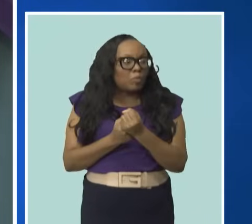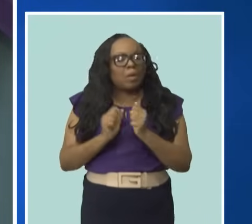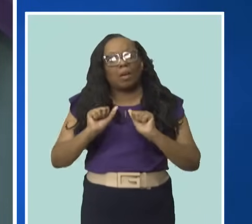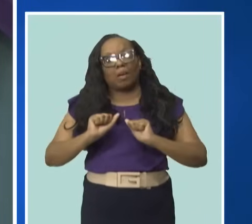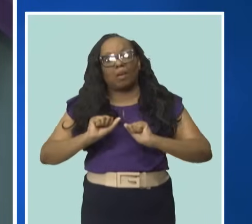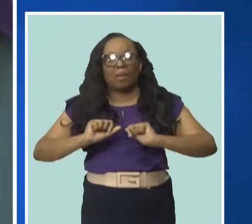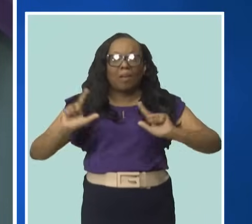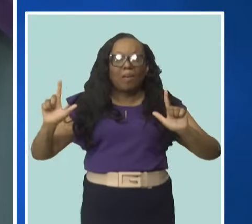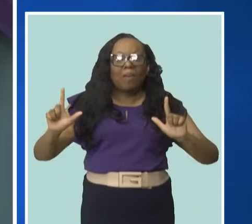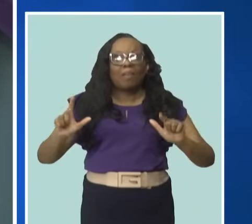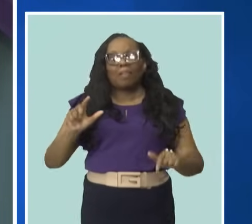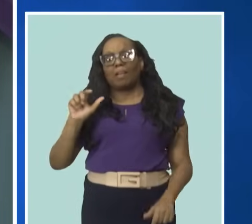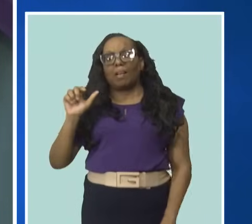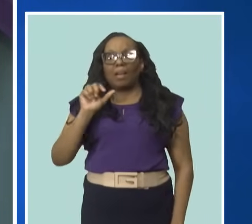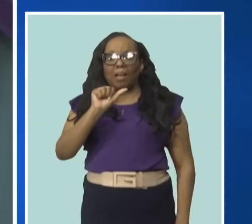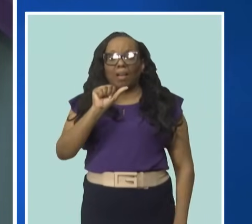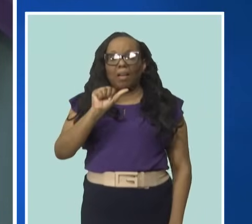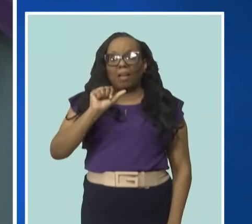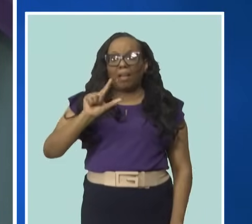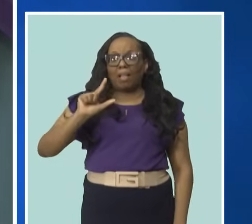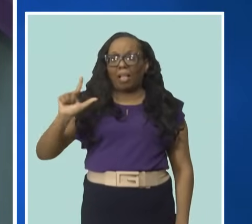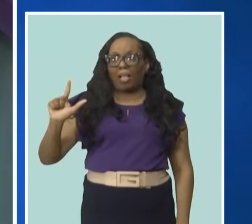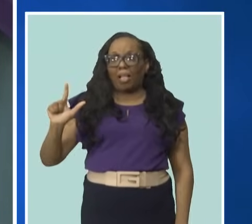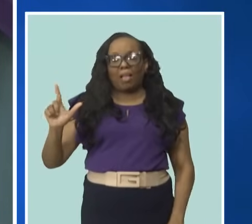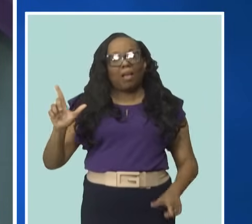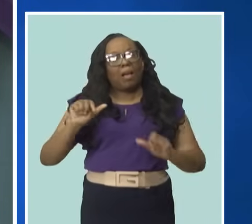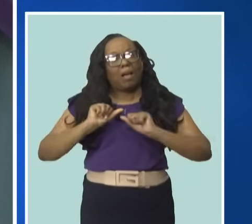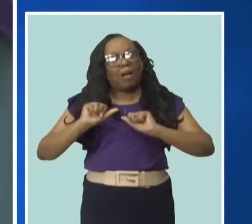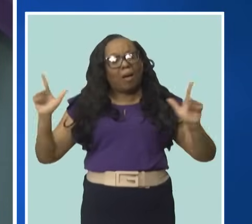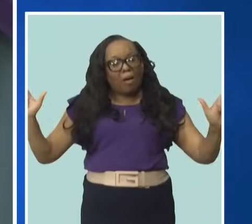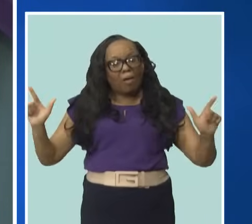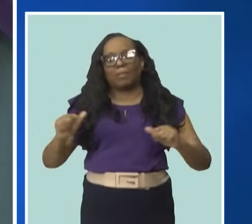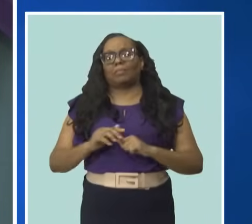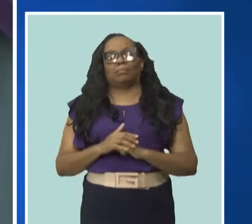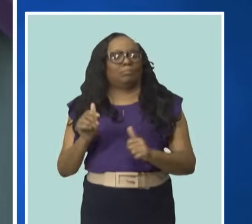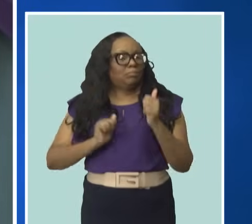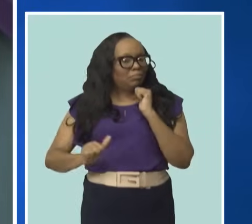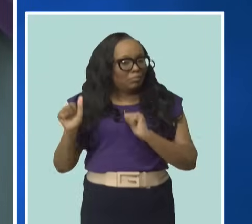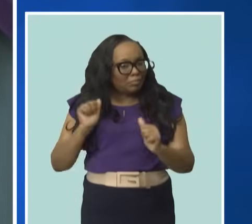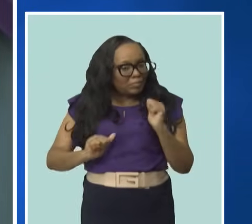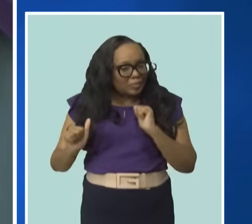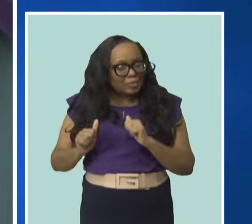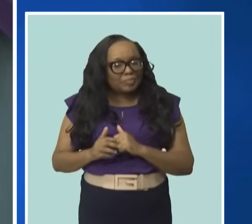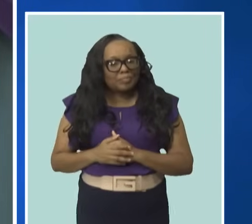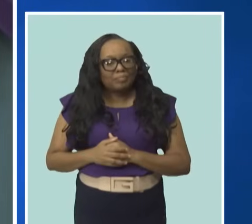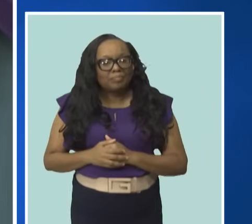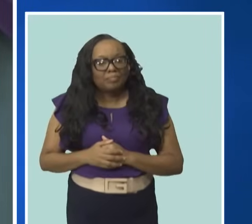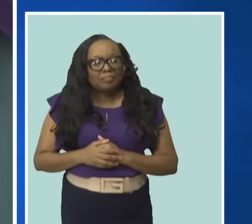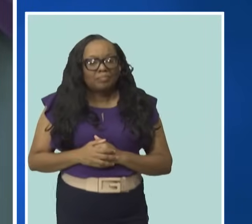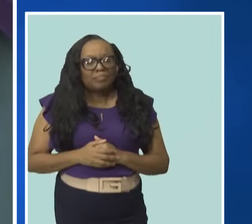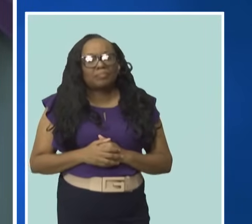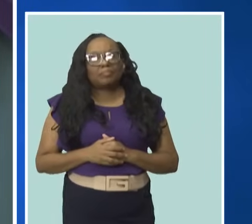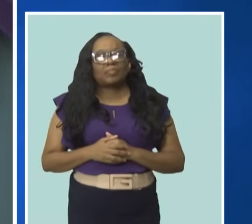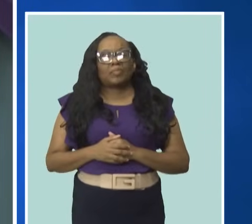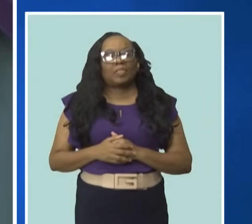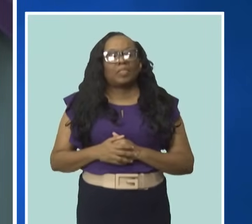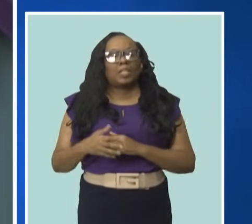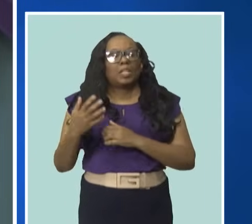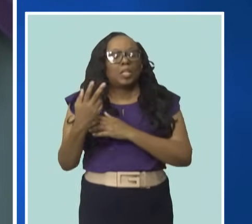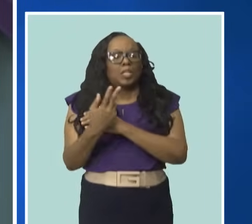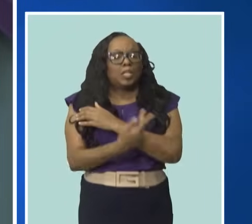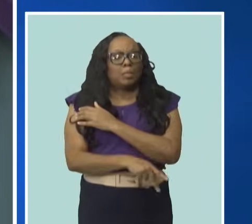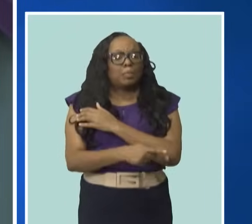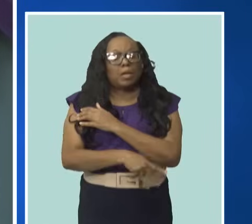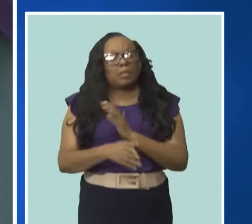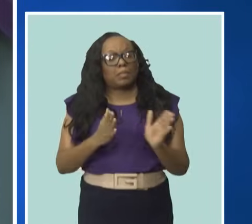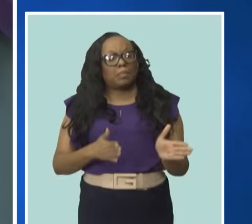all, A-L-L, all of the activities that the parish organizing